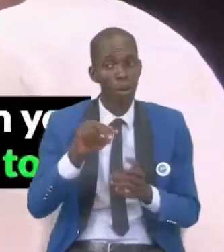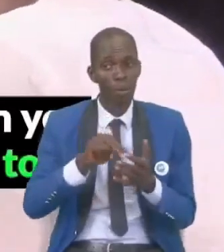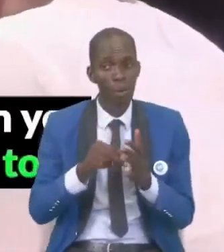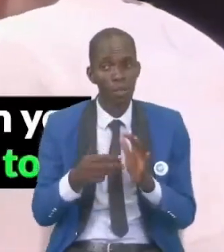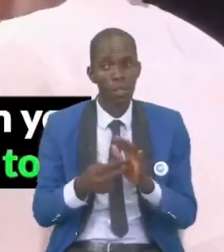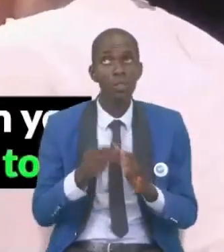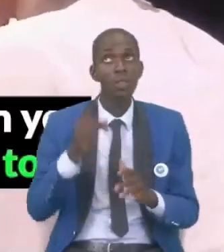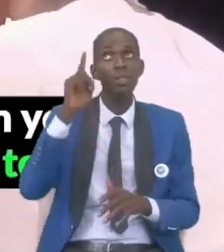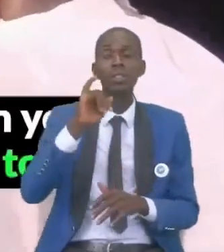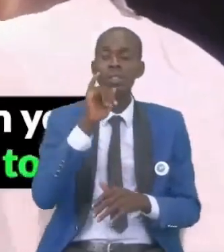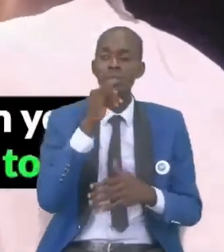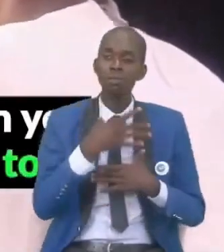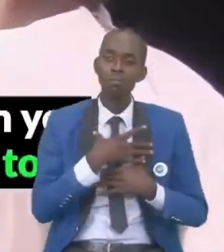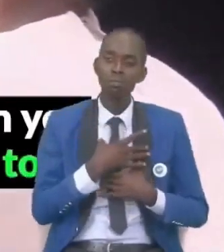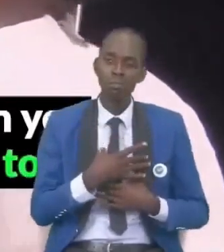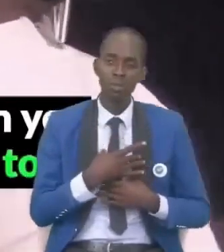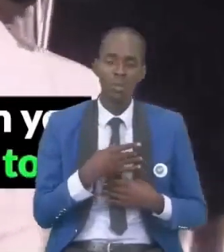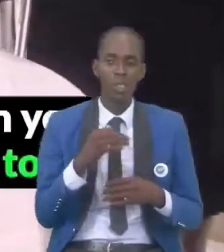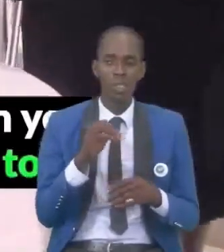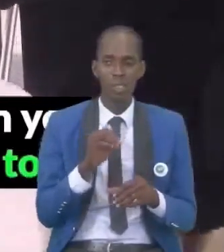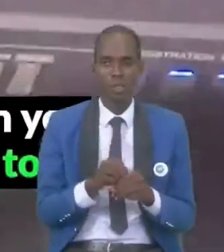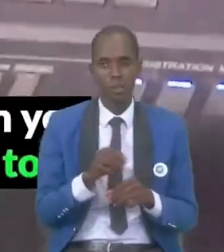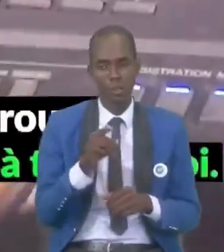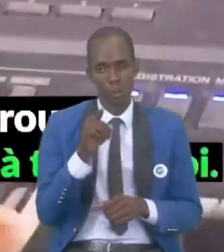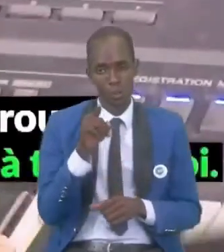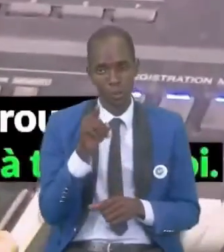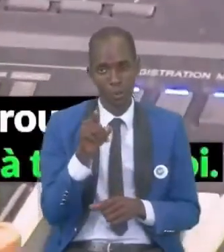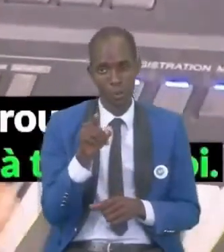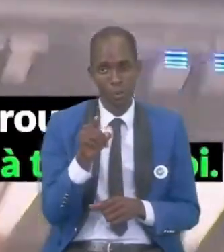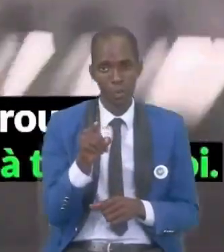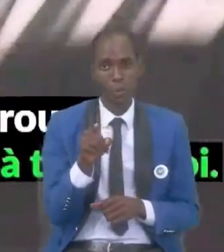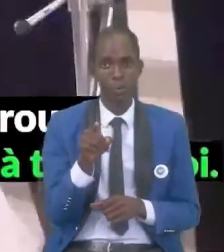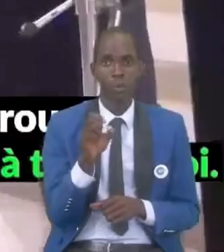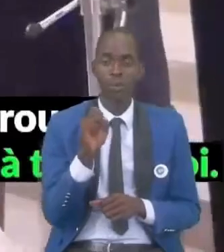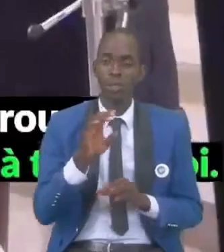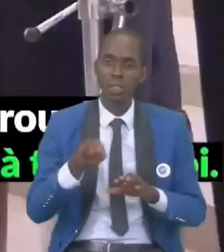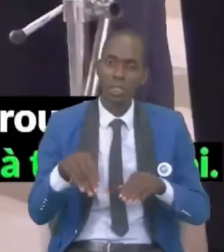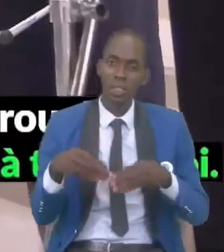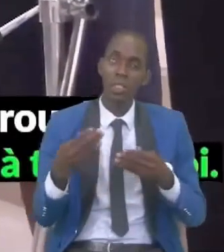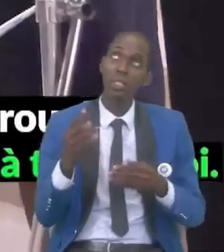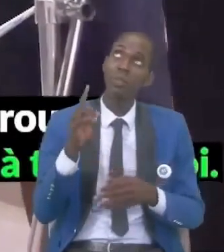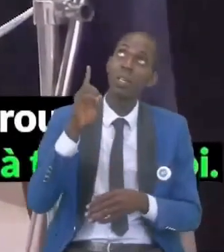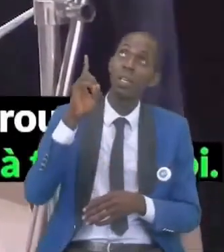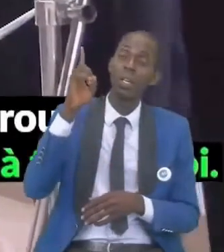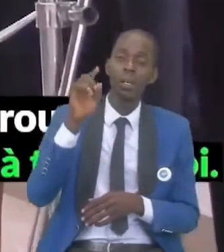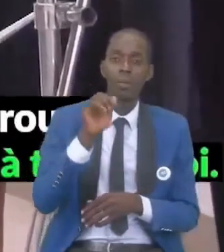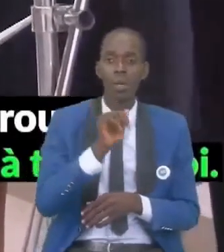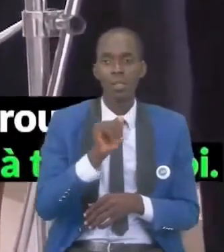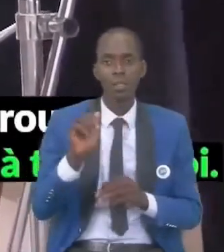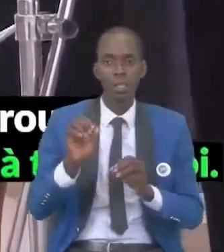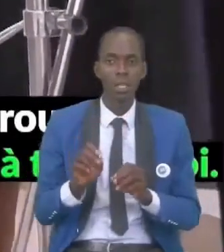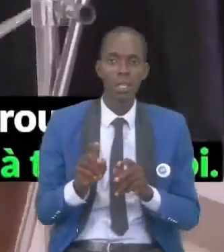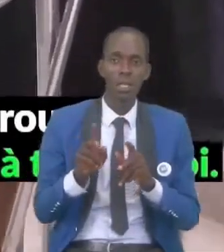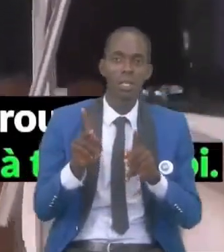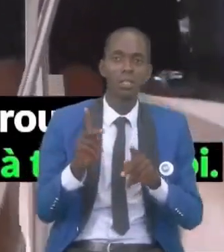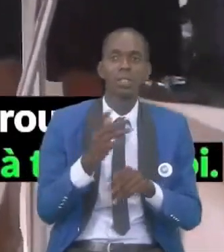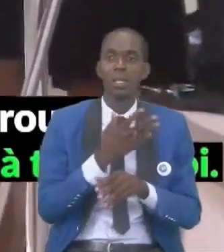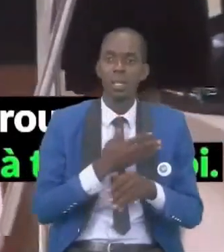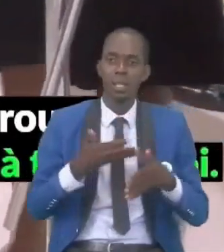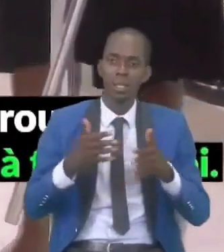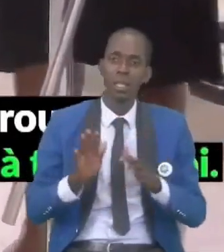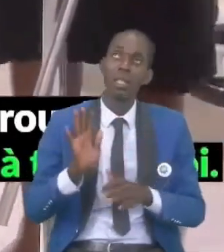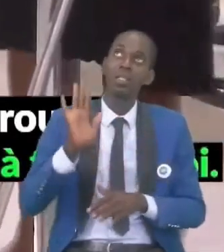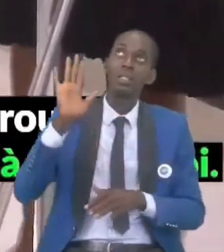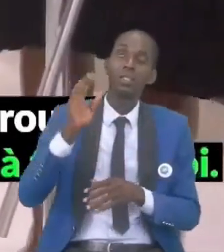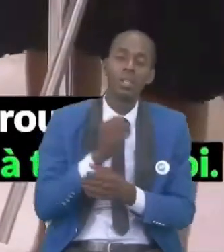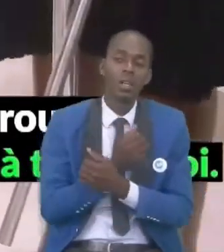He's interested in you. So give him a chance and let